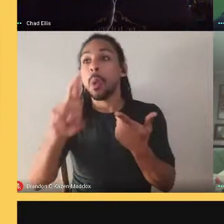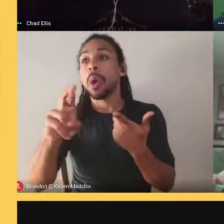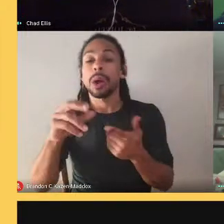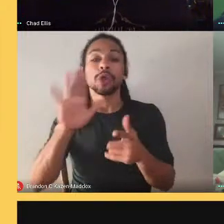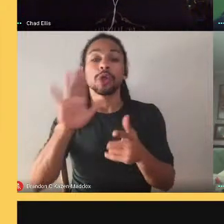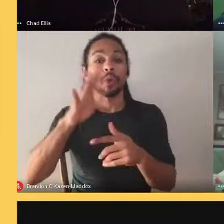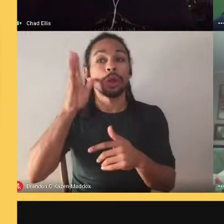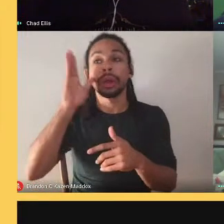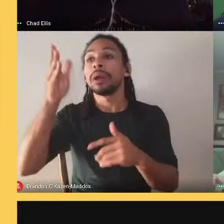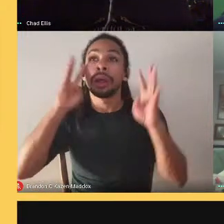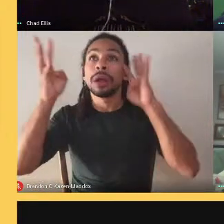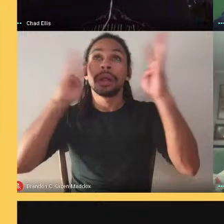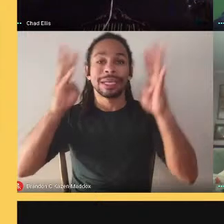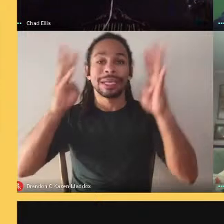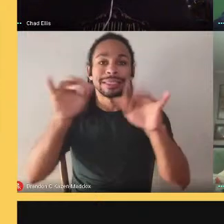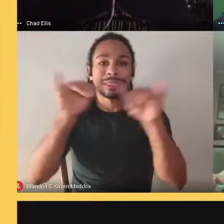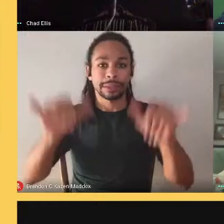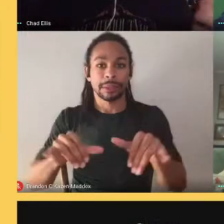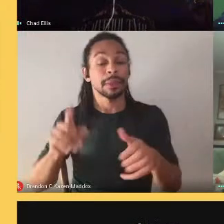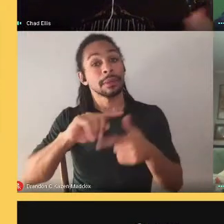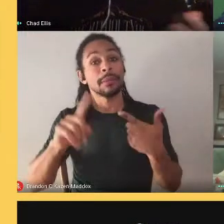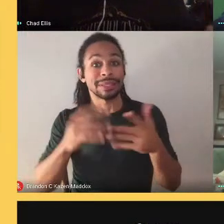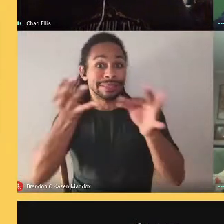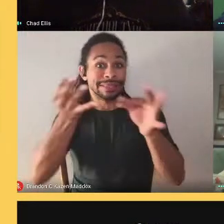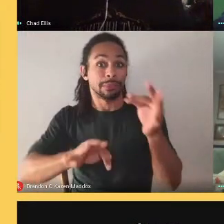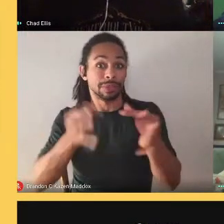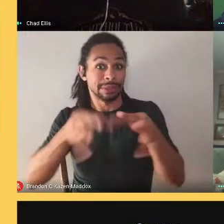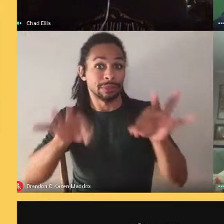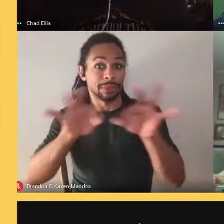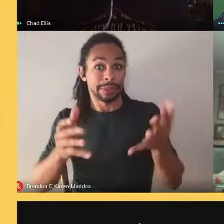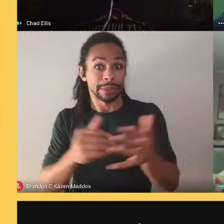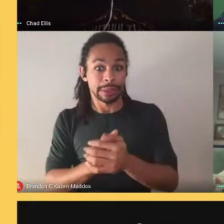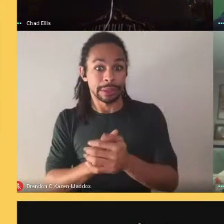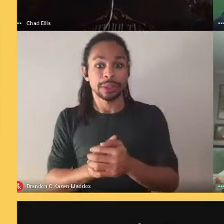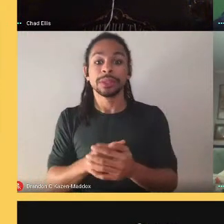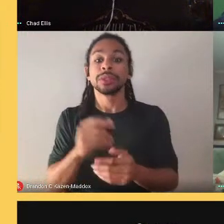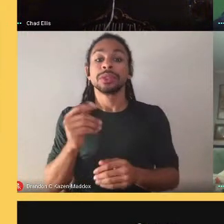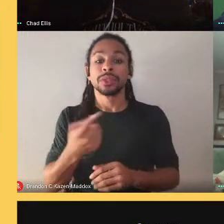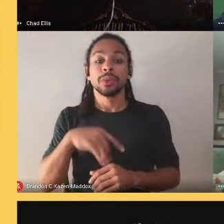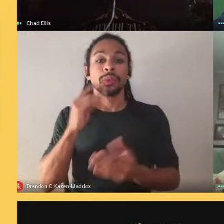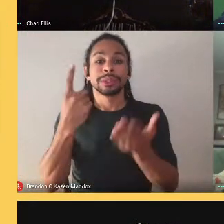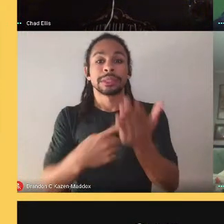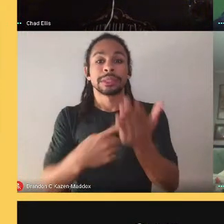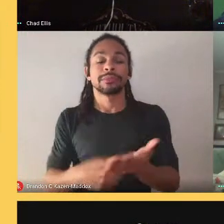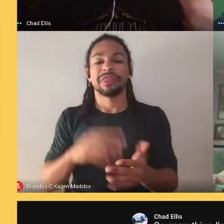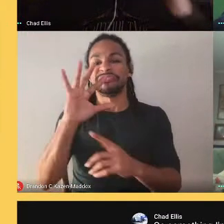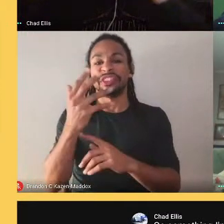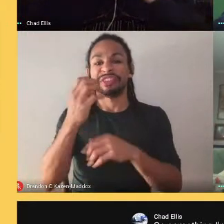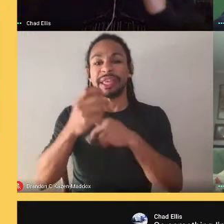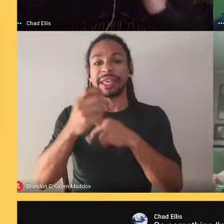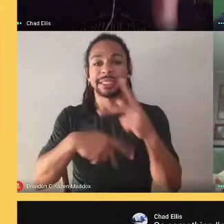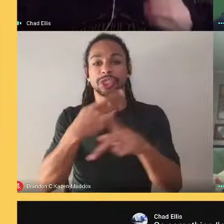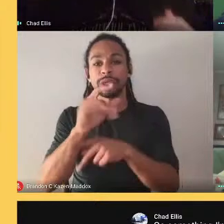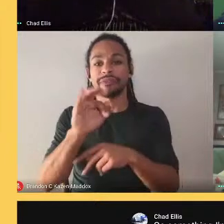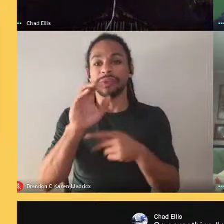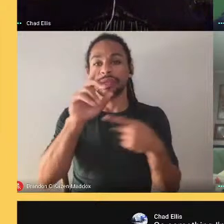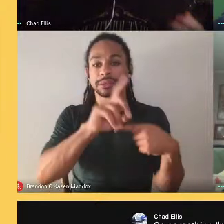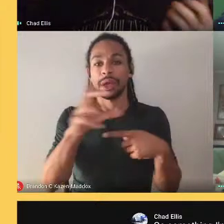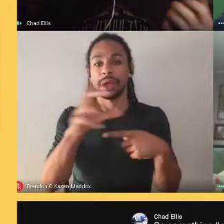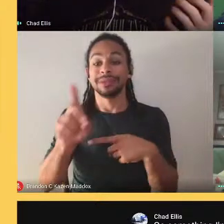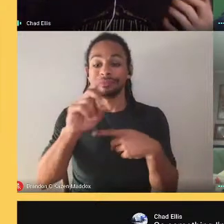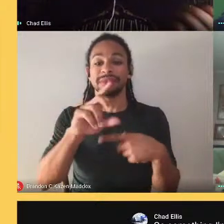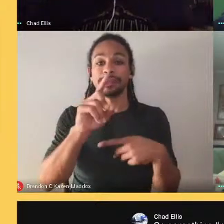games we're talking about. So we're going to be talking about the fifth edition of Dungeons and Dragons quite a bit, just because that feels like the